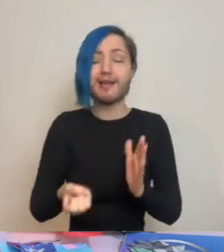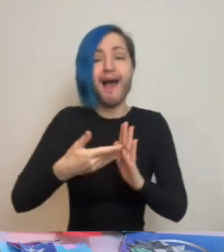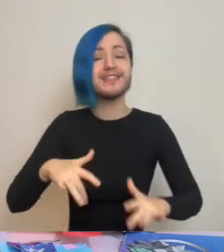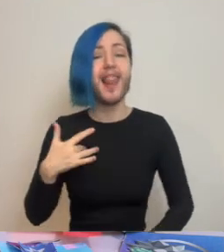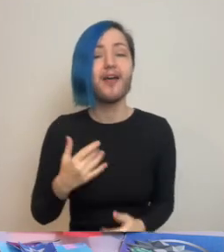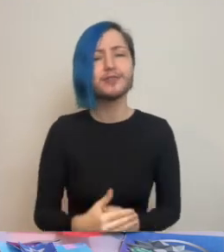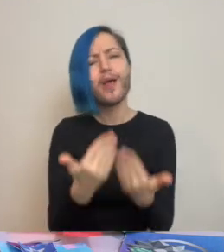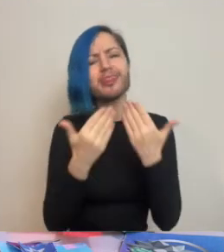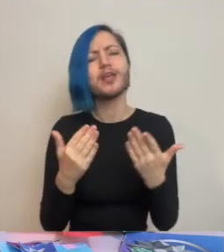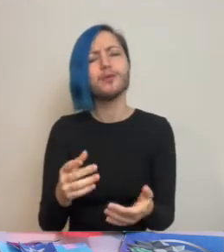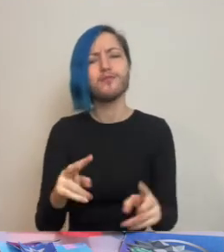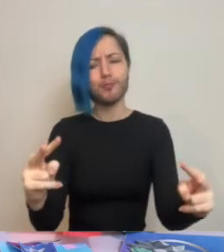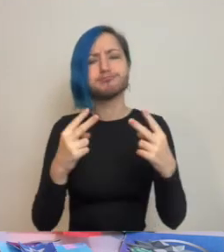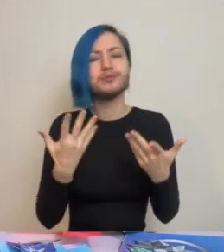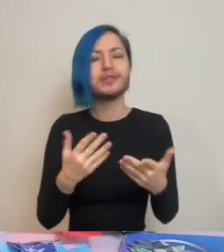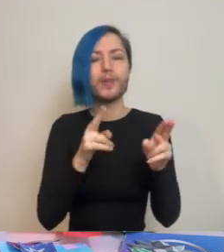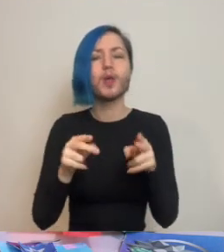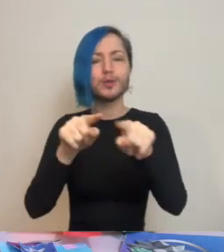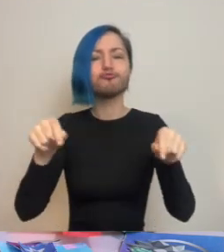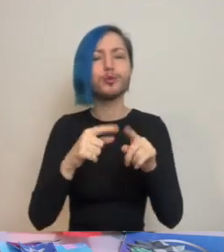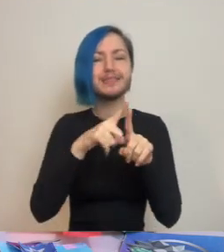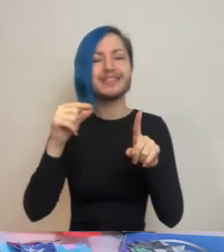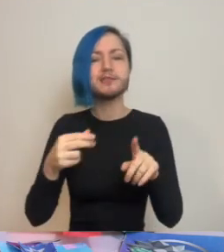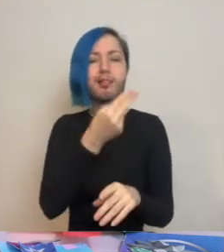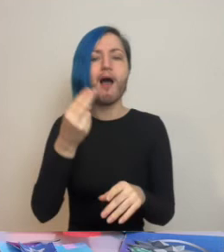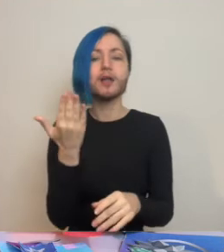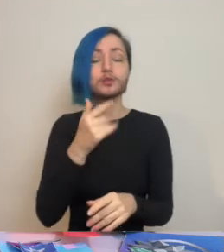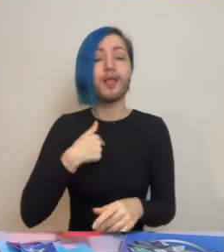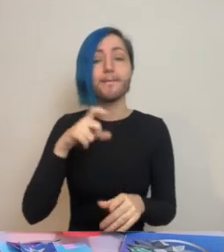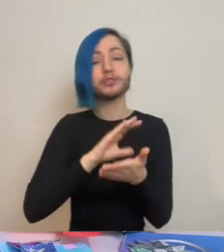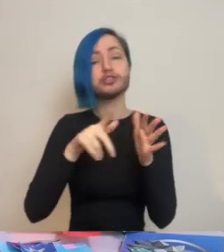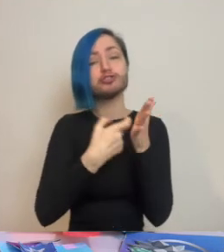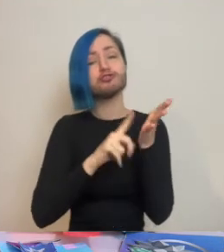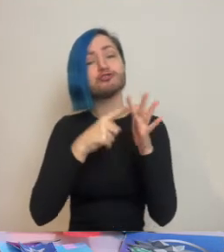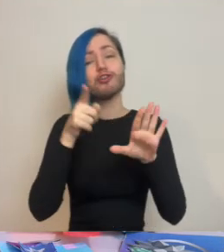me today on the Hospital Rooms Digital Art School. I've been Charley Peters,